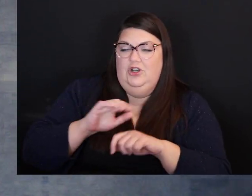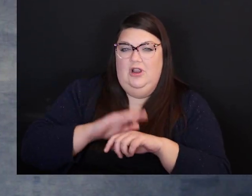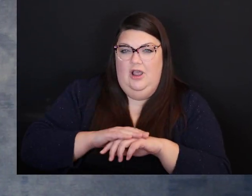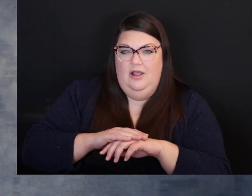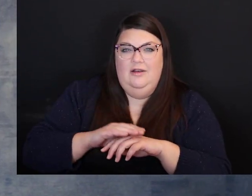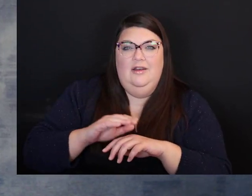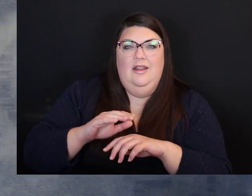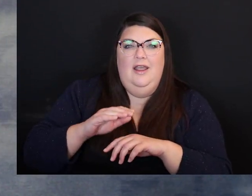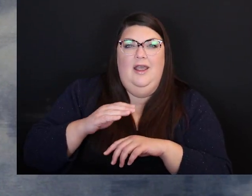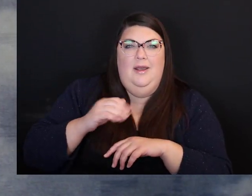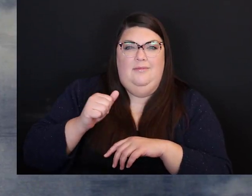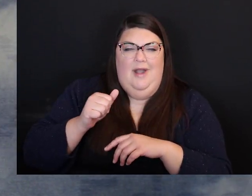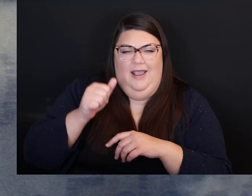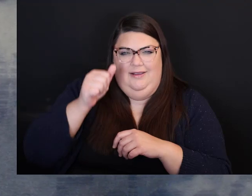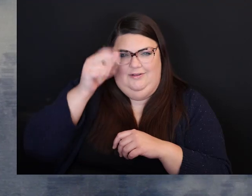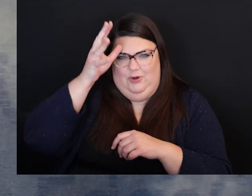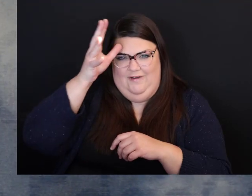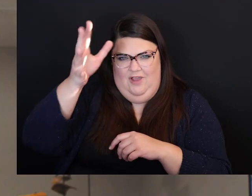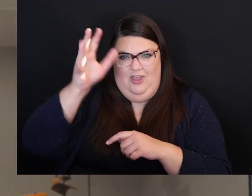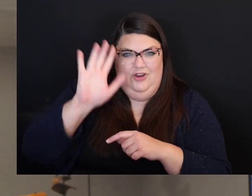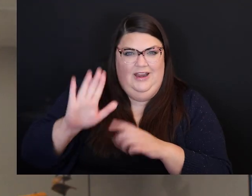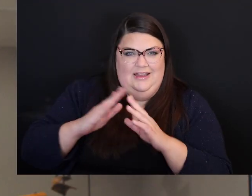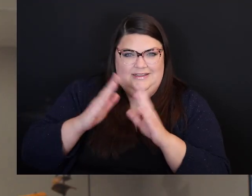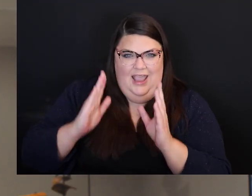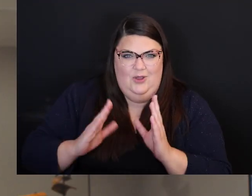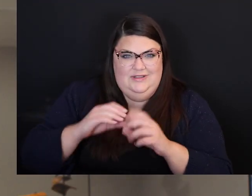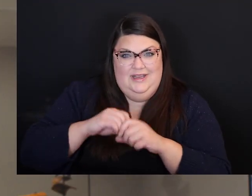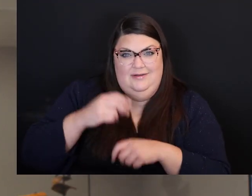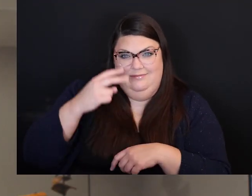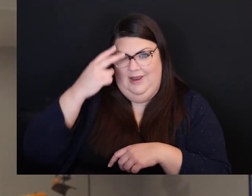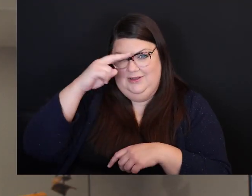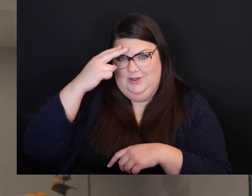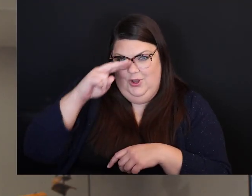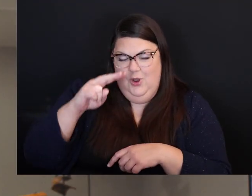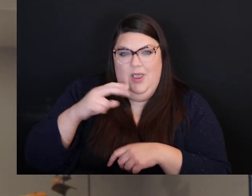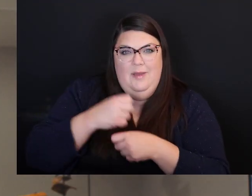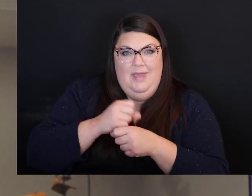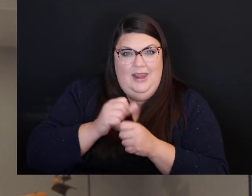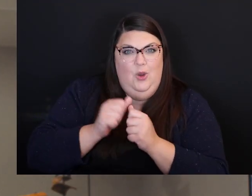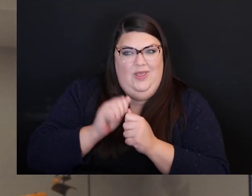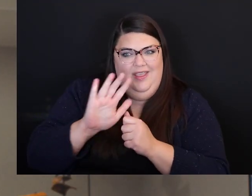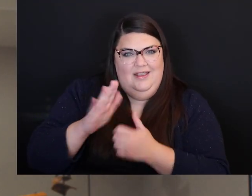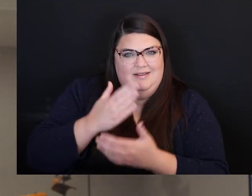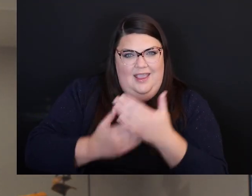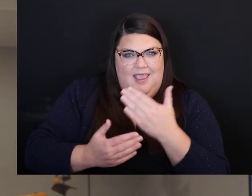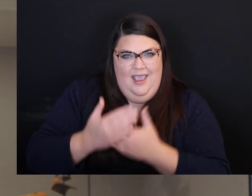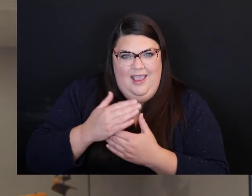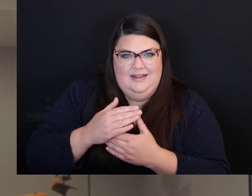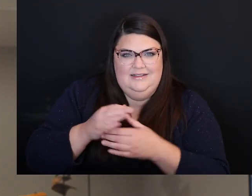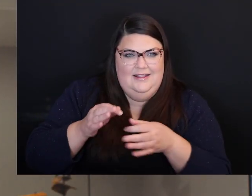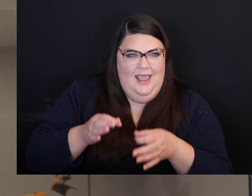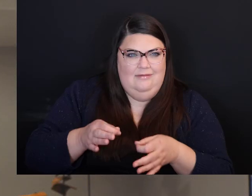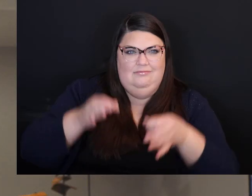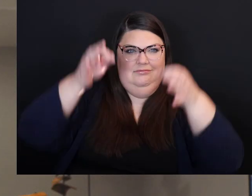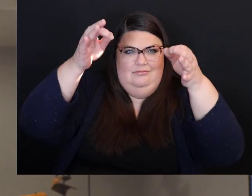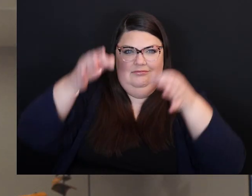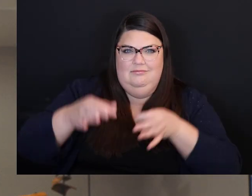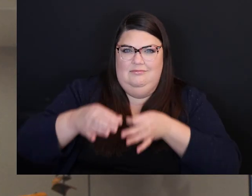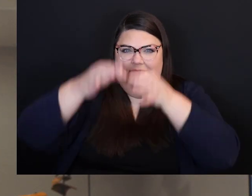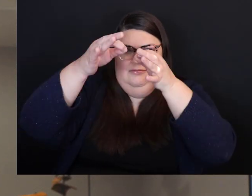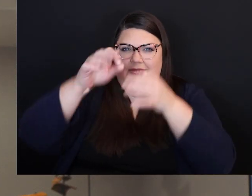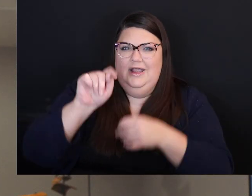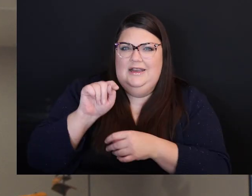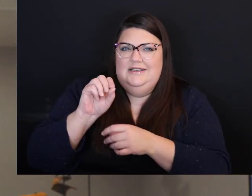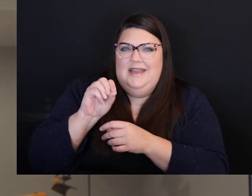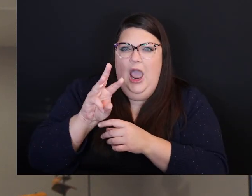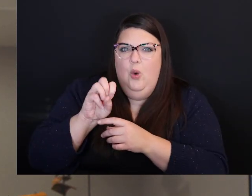in Tlaquepaque, Guadalajara, Mexico. He made these with his hands, and that tower of